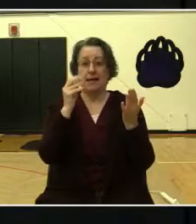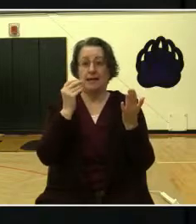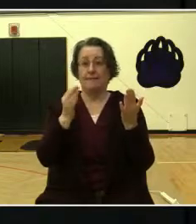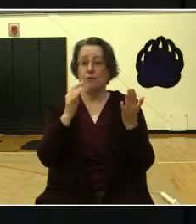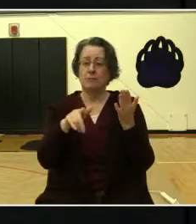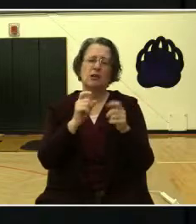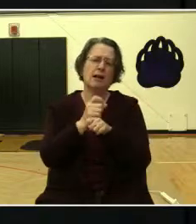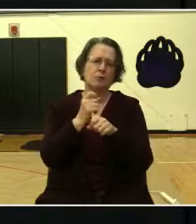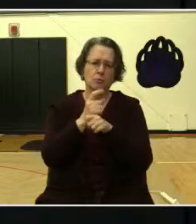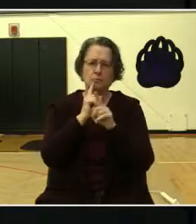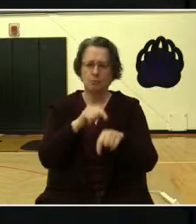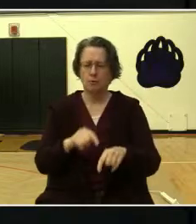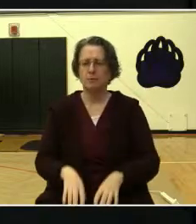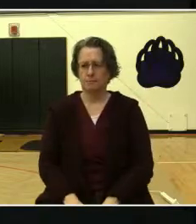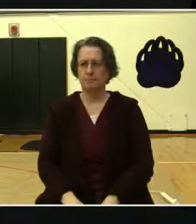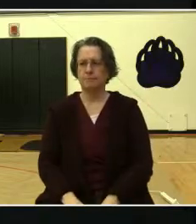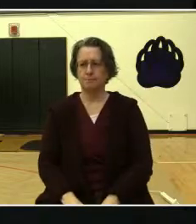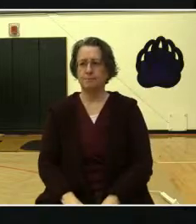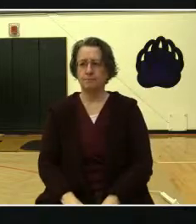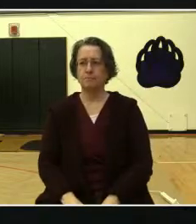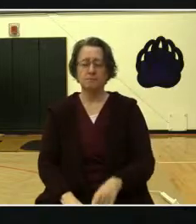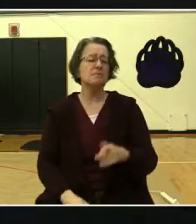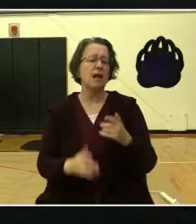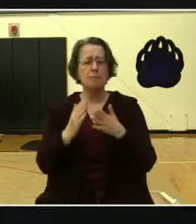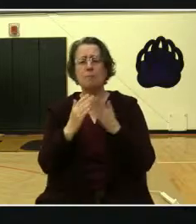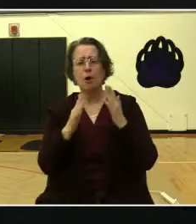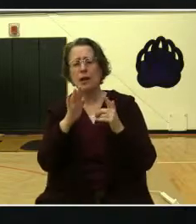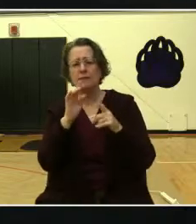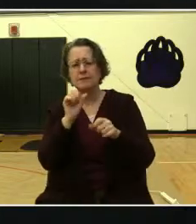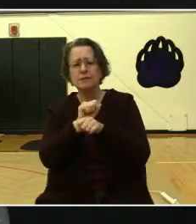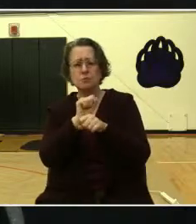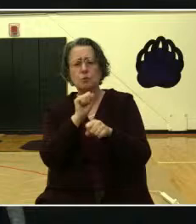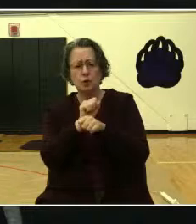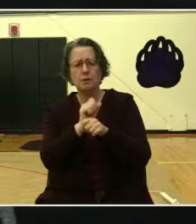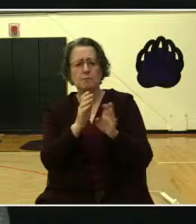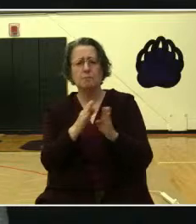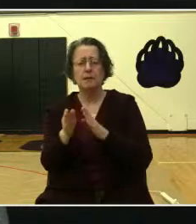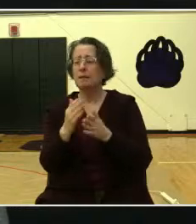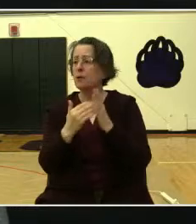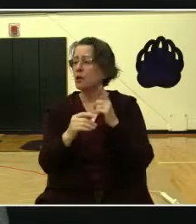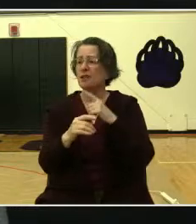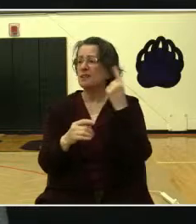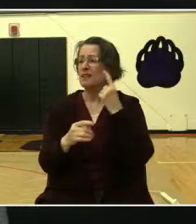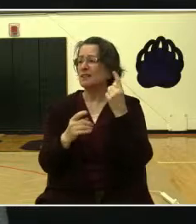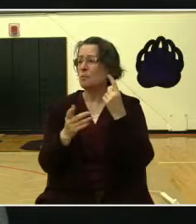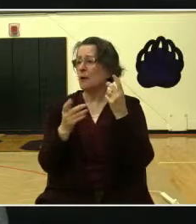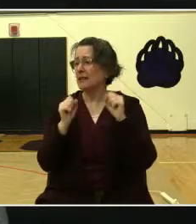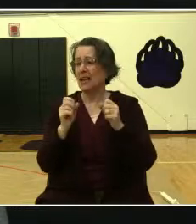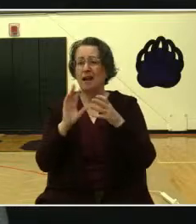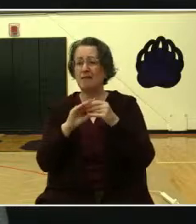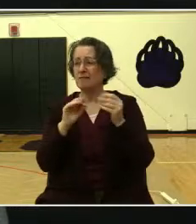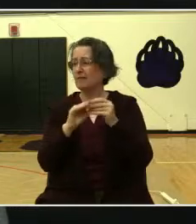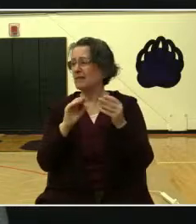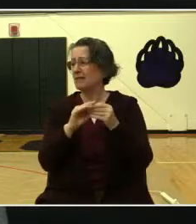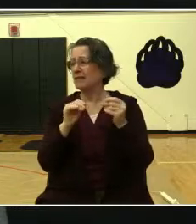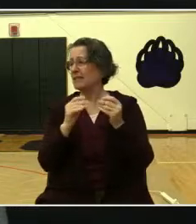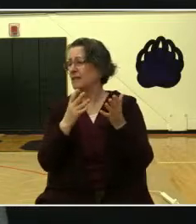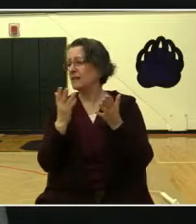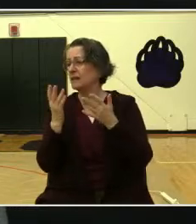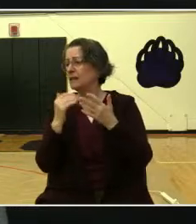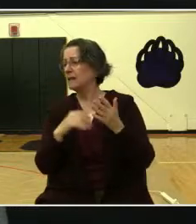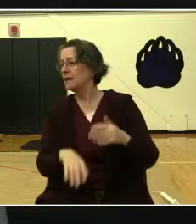annual report and in part its work plan is there anybody else who's available to speak to Mr O'Brien's